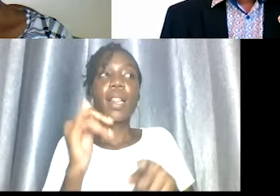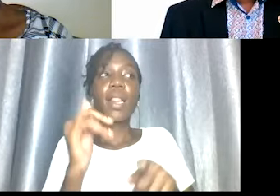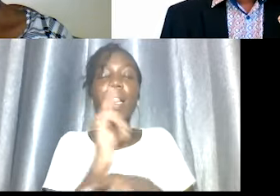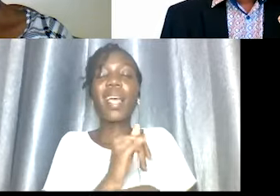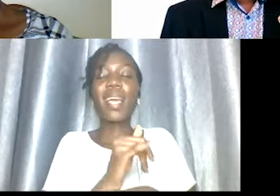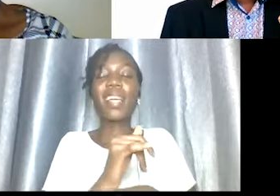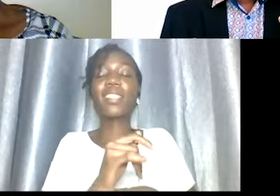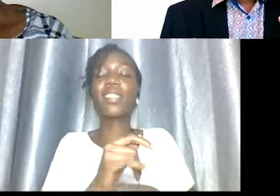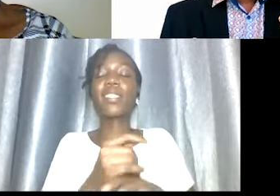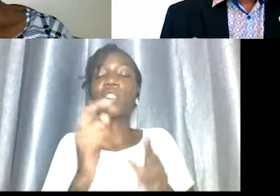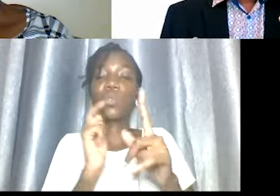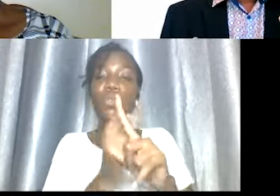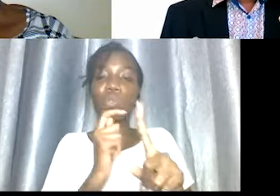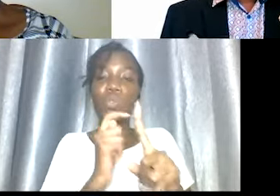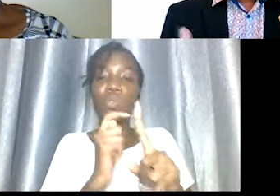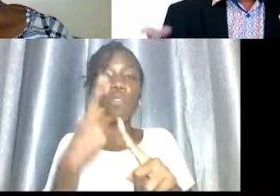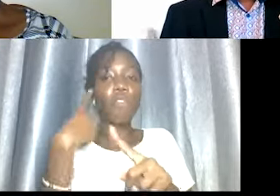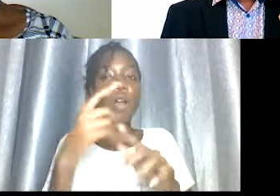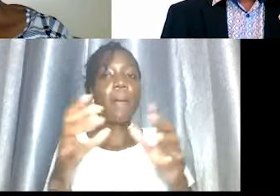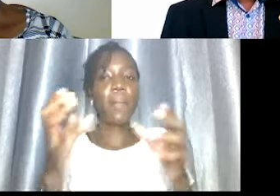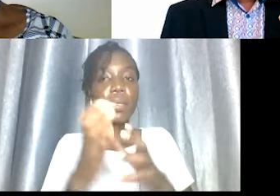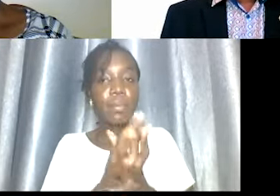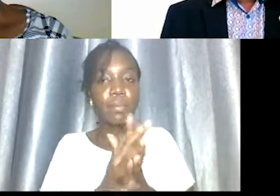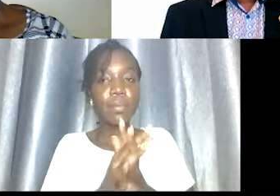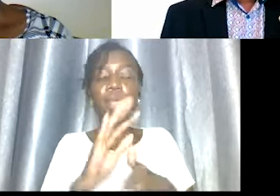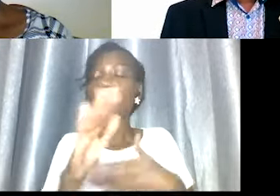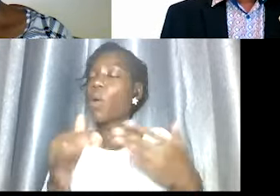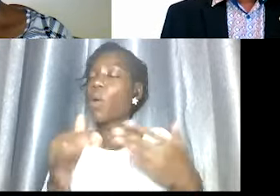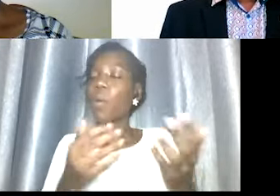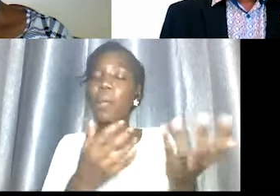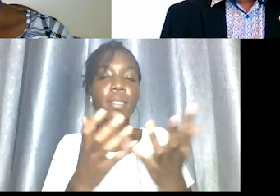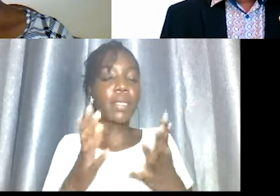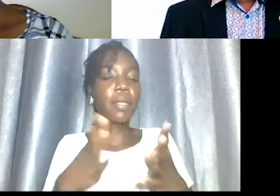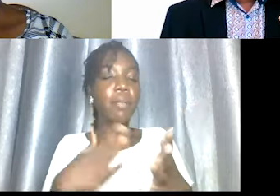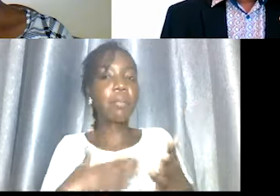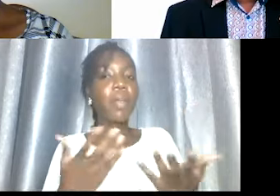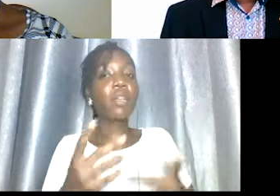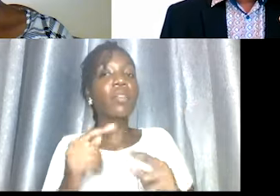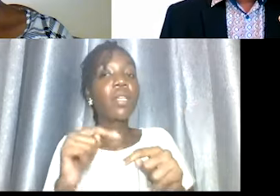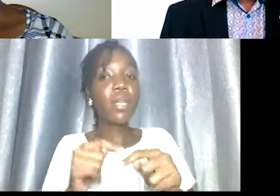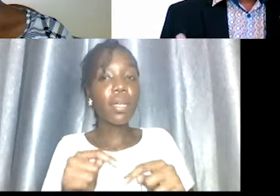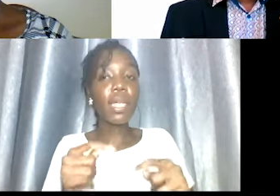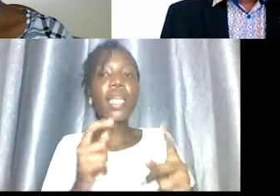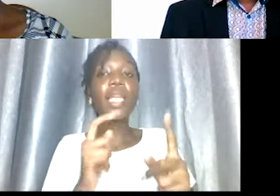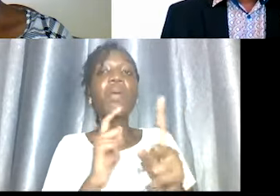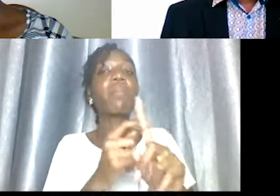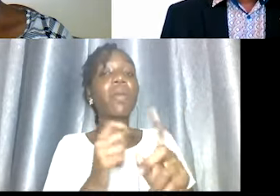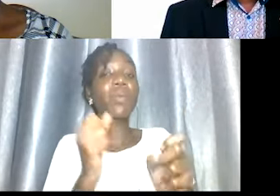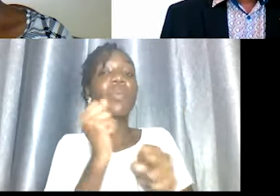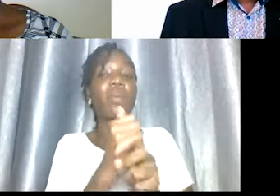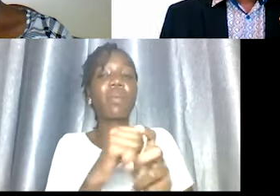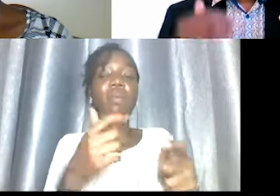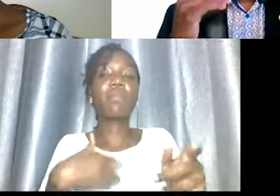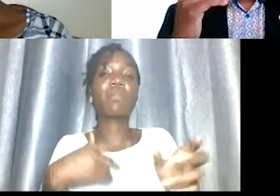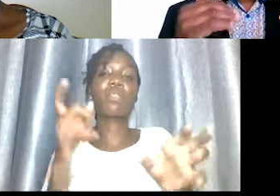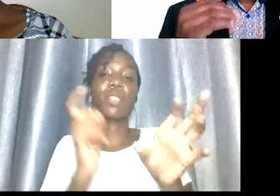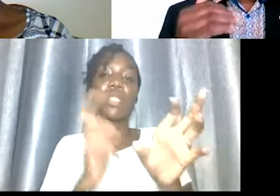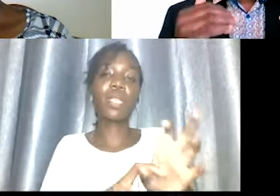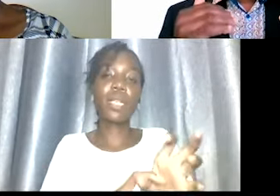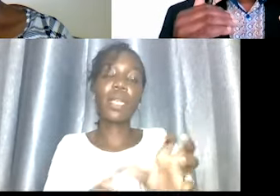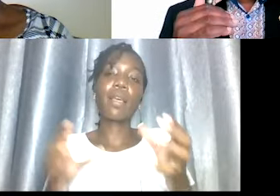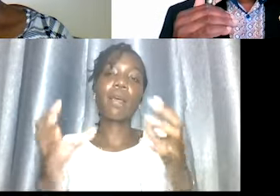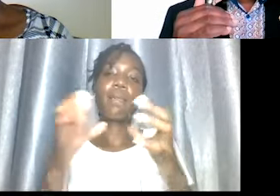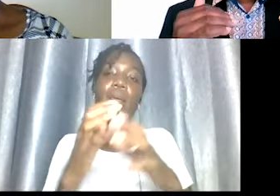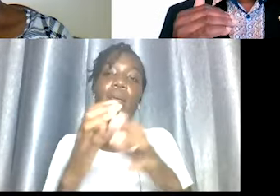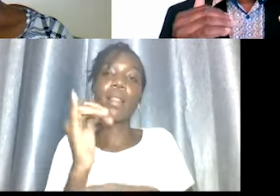company. And what business am I in today? Equipment rental. I joined that company whilst I was trying to make